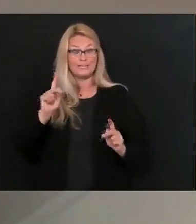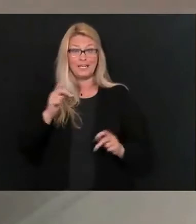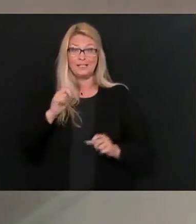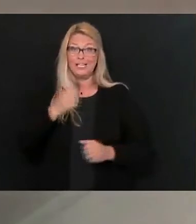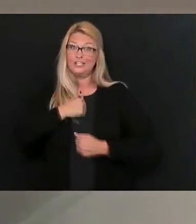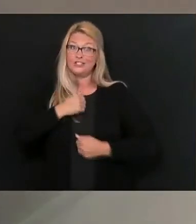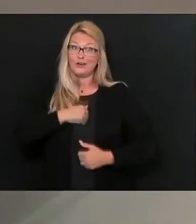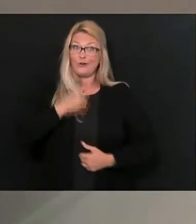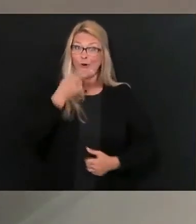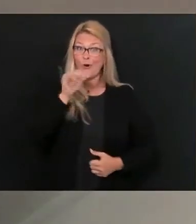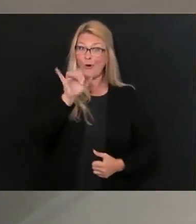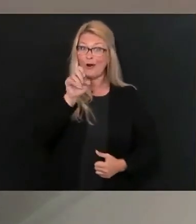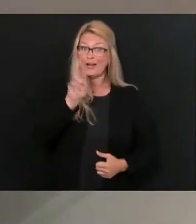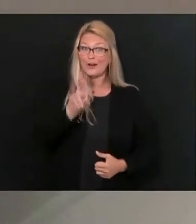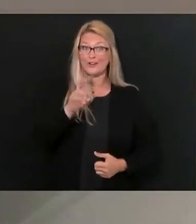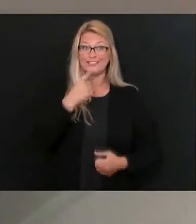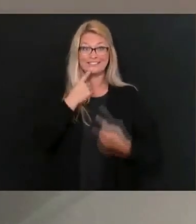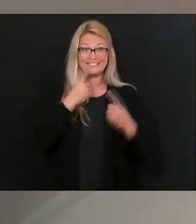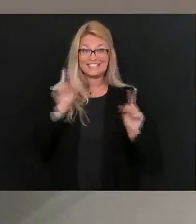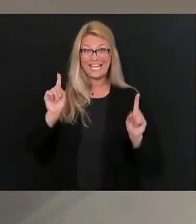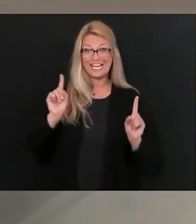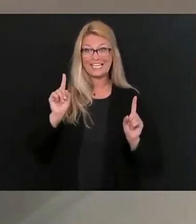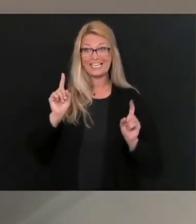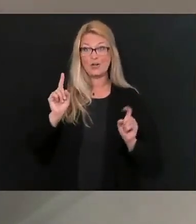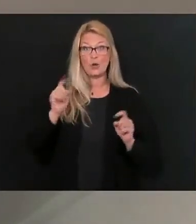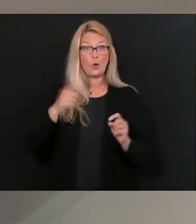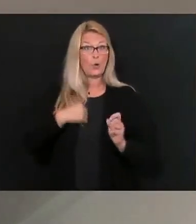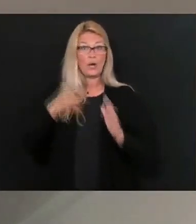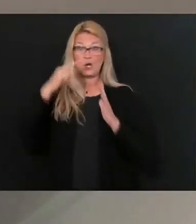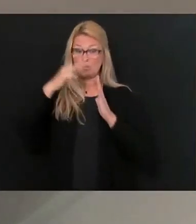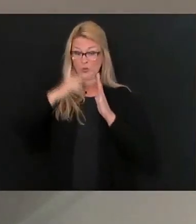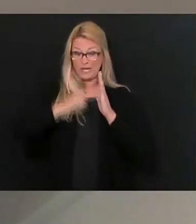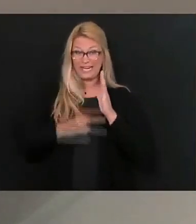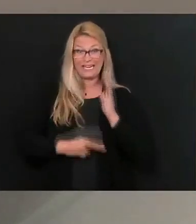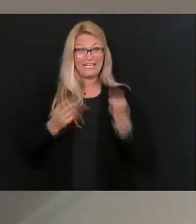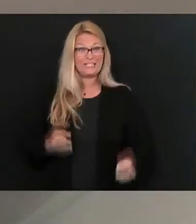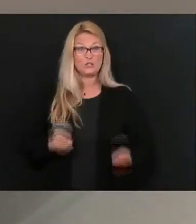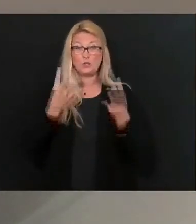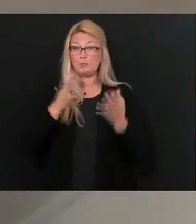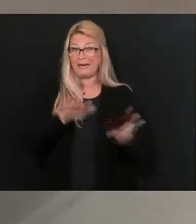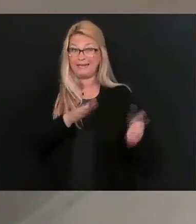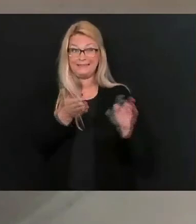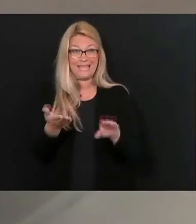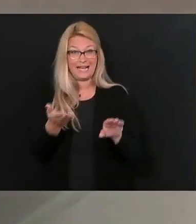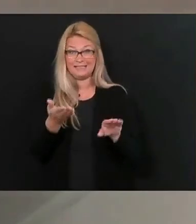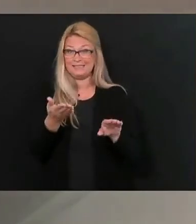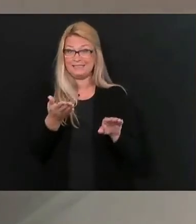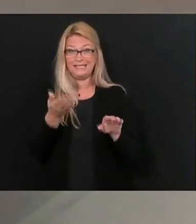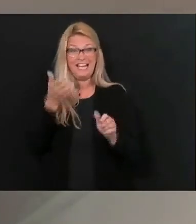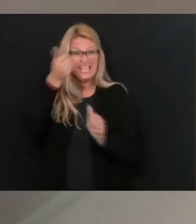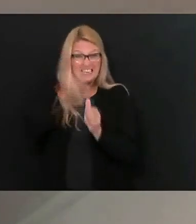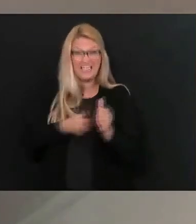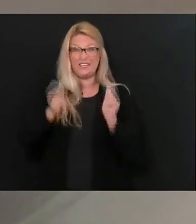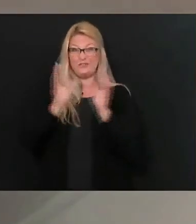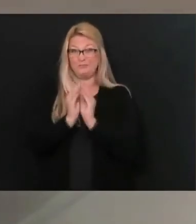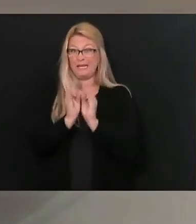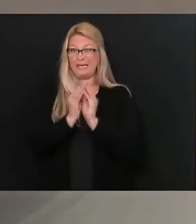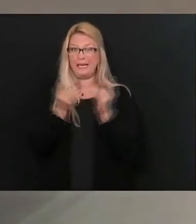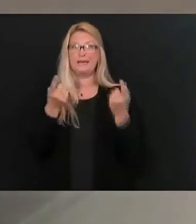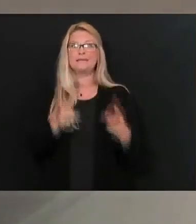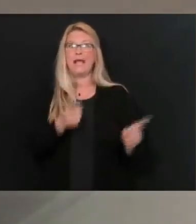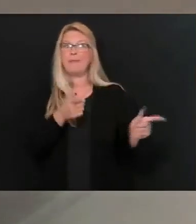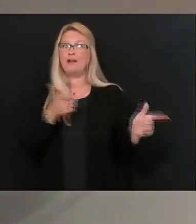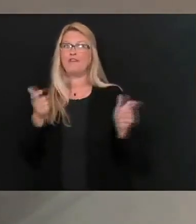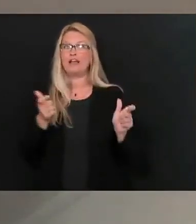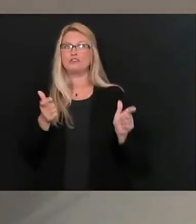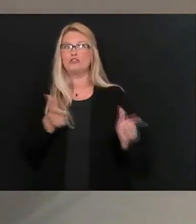read every press briefing, we're seeing too many people in our state die. And it is happening at a faster rate. And the way that